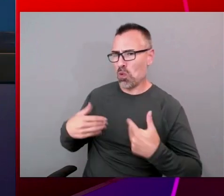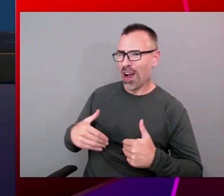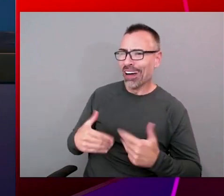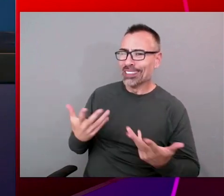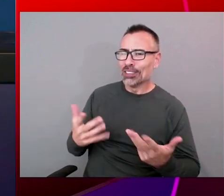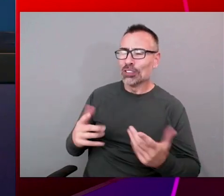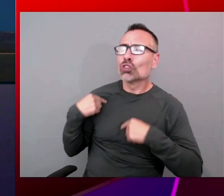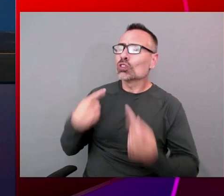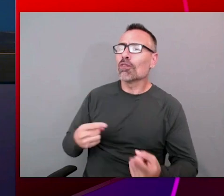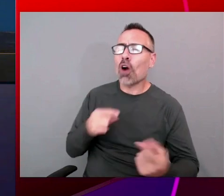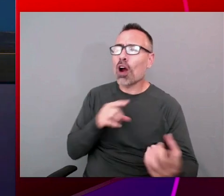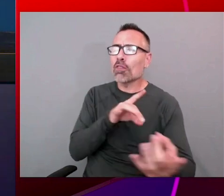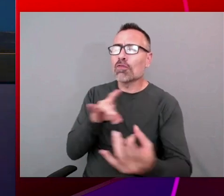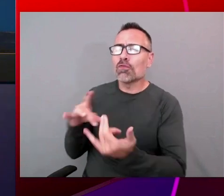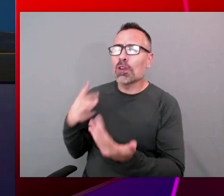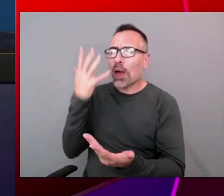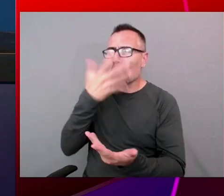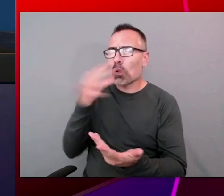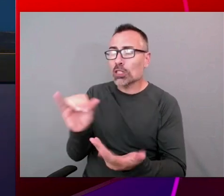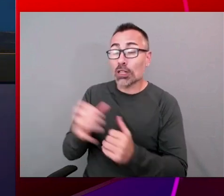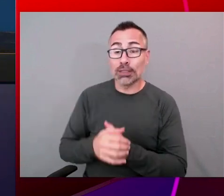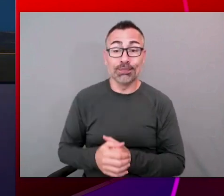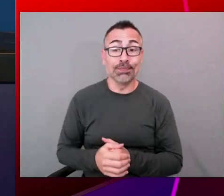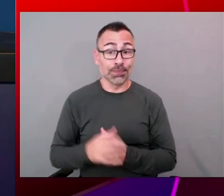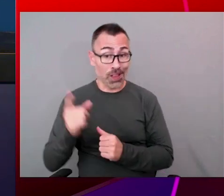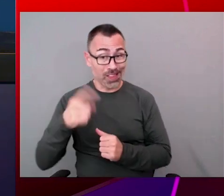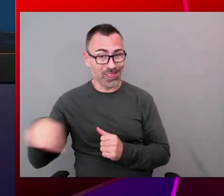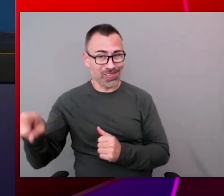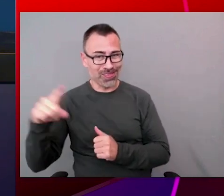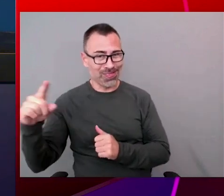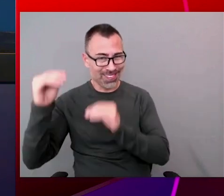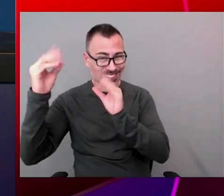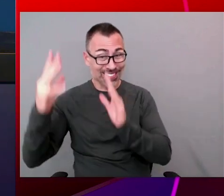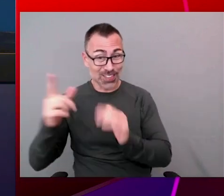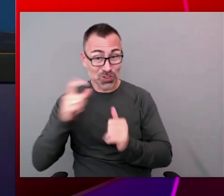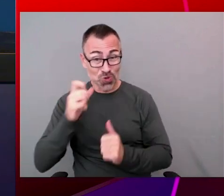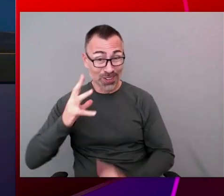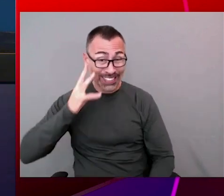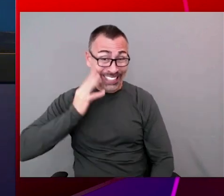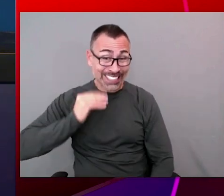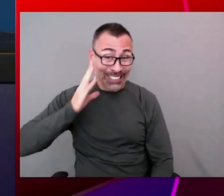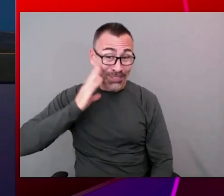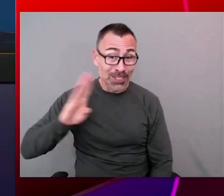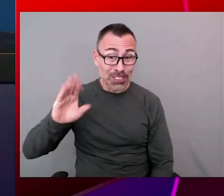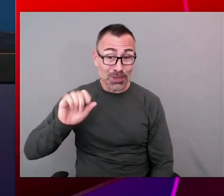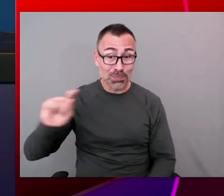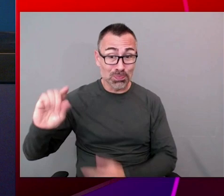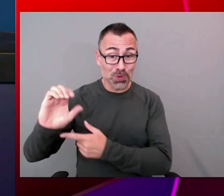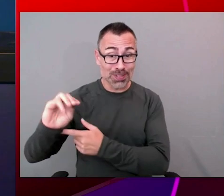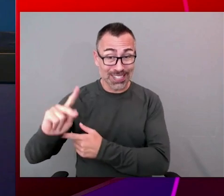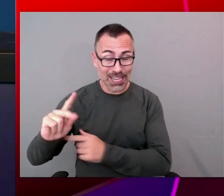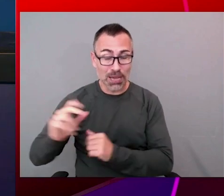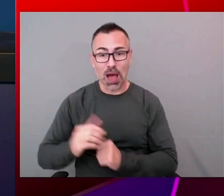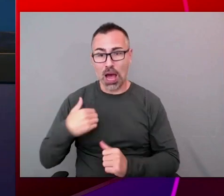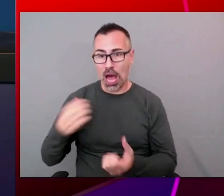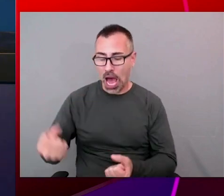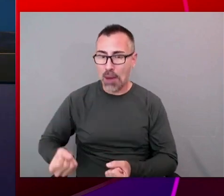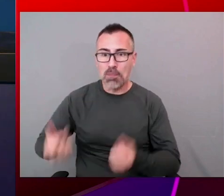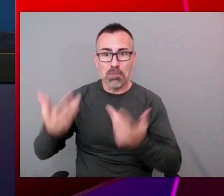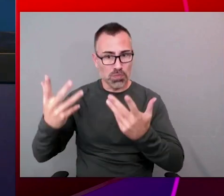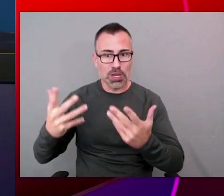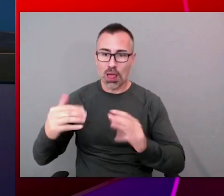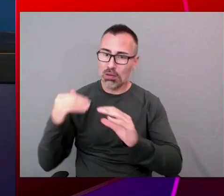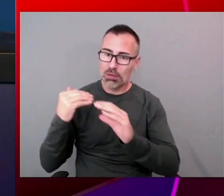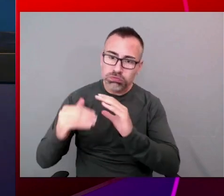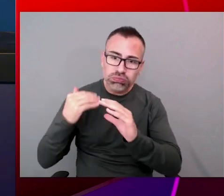So educators who went through the boot camp, I know at the end of the boot camp I started getting emails from educators telling me how great it was and the